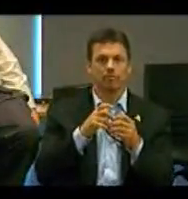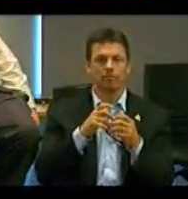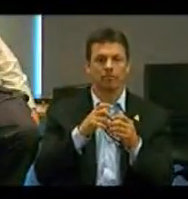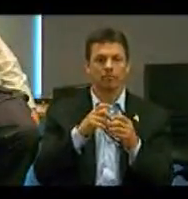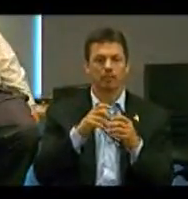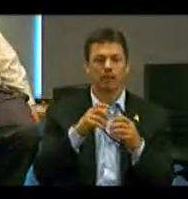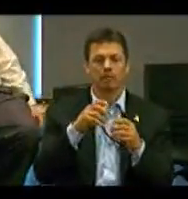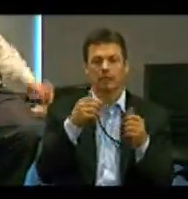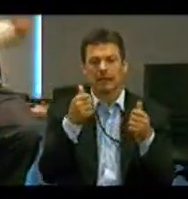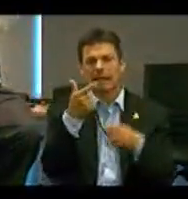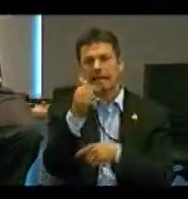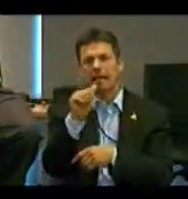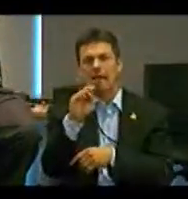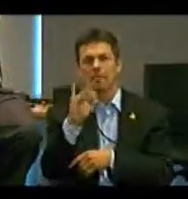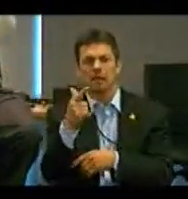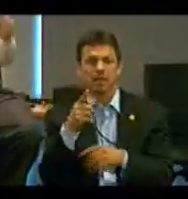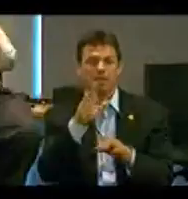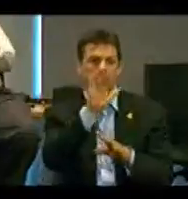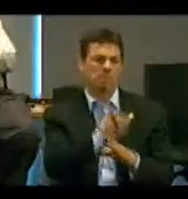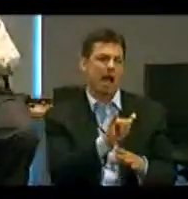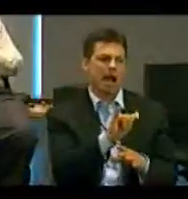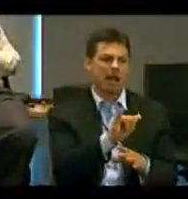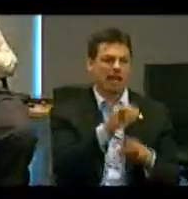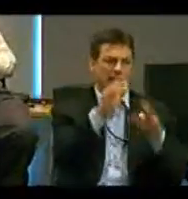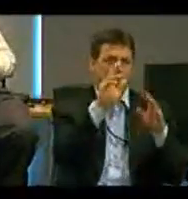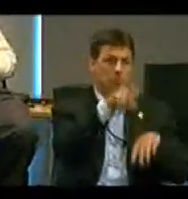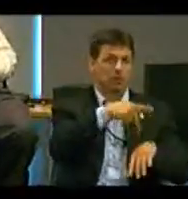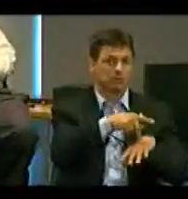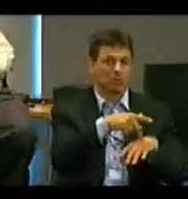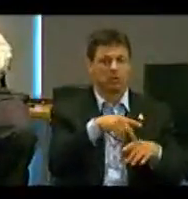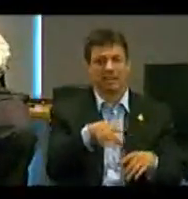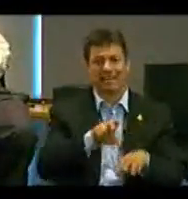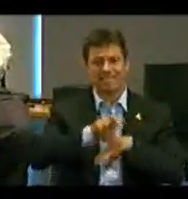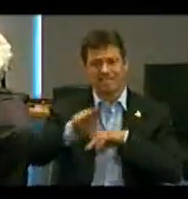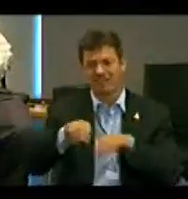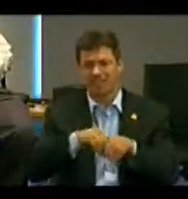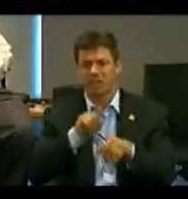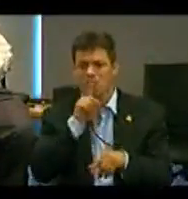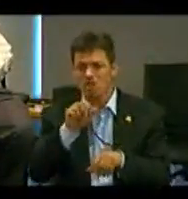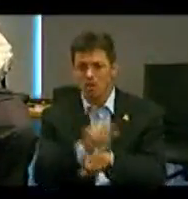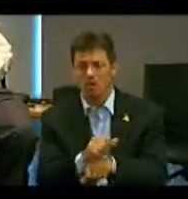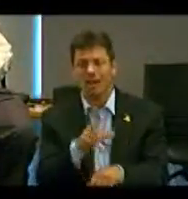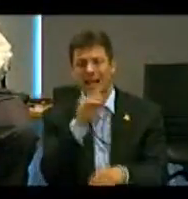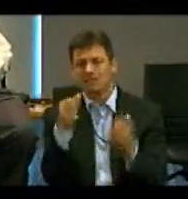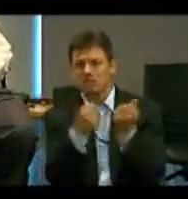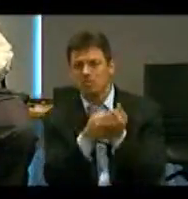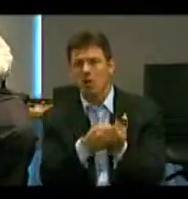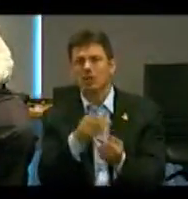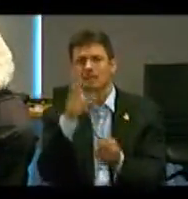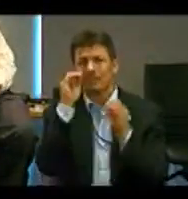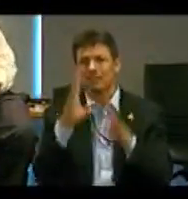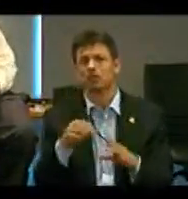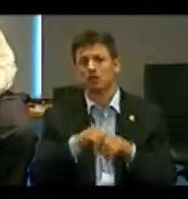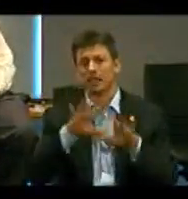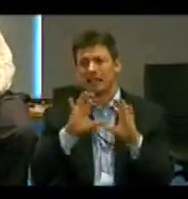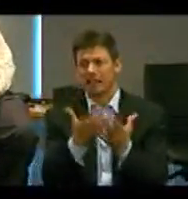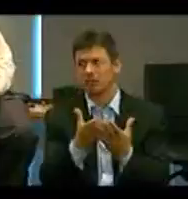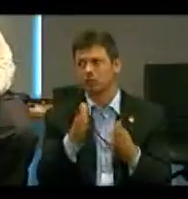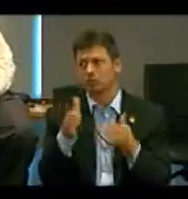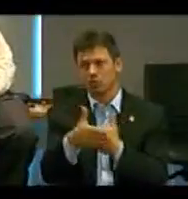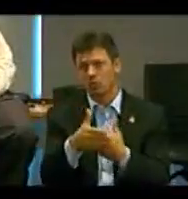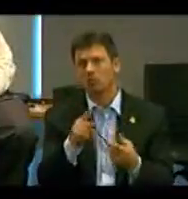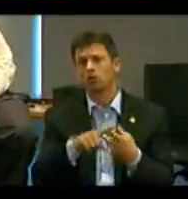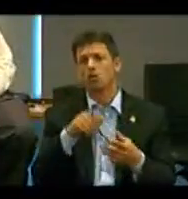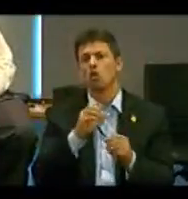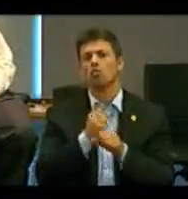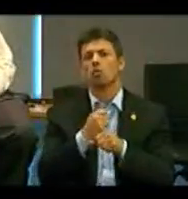as opposed to investing in the real work of supporting teachers in the classrooms in order to create a better